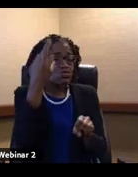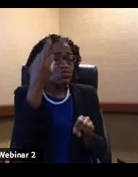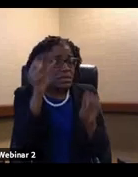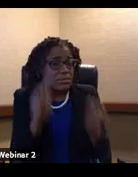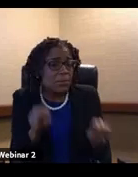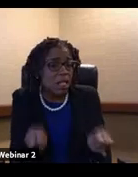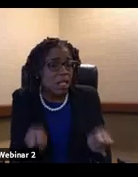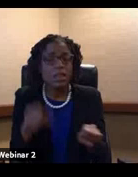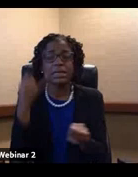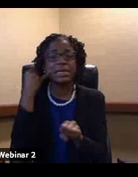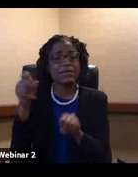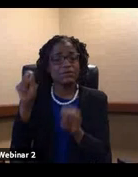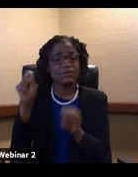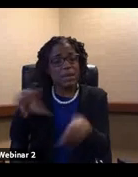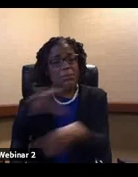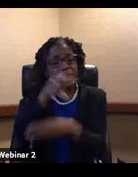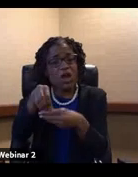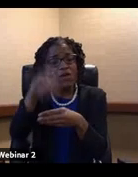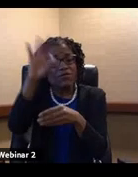regulations around spending government funding.